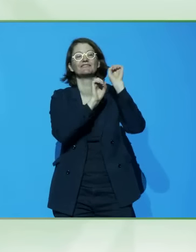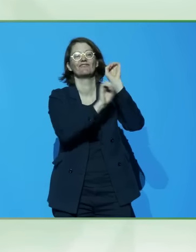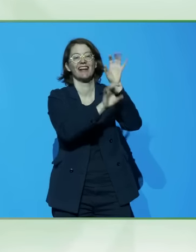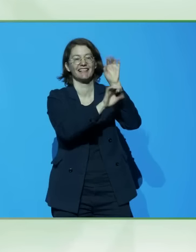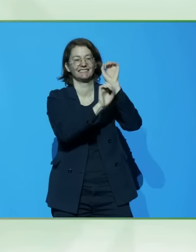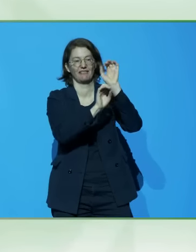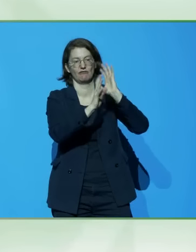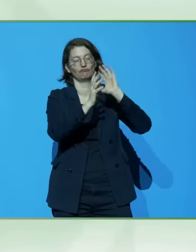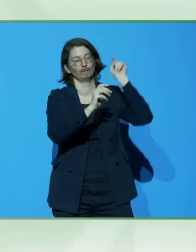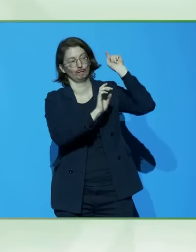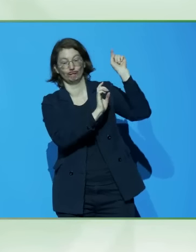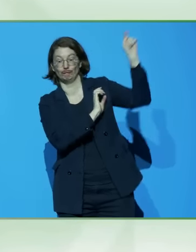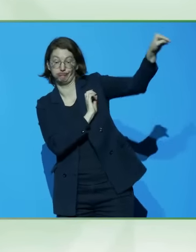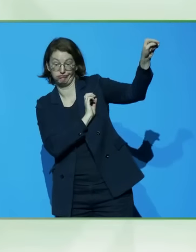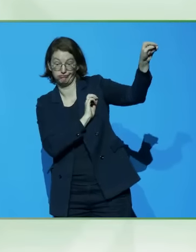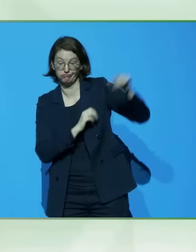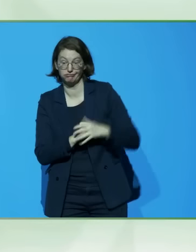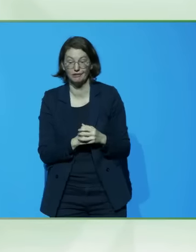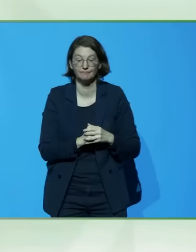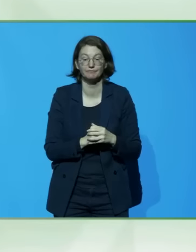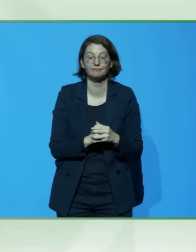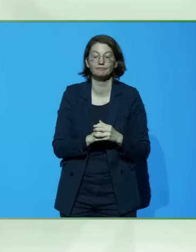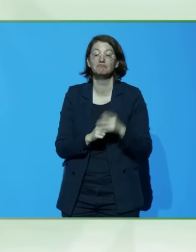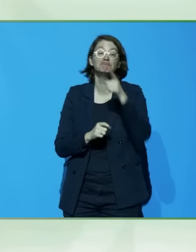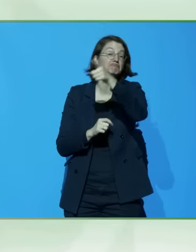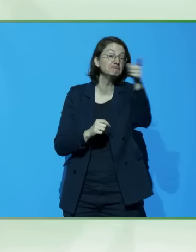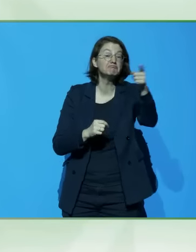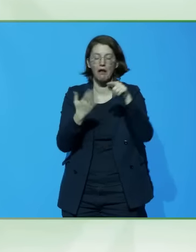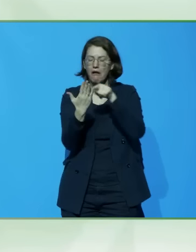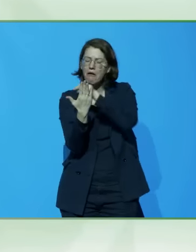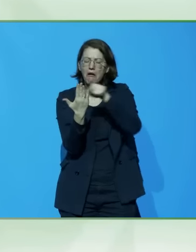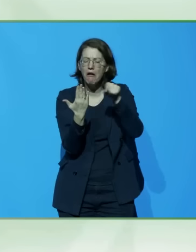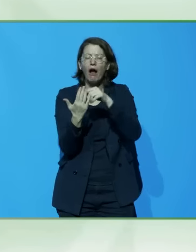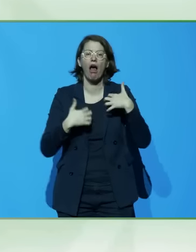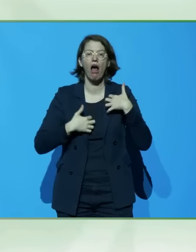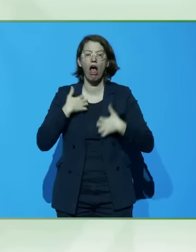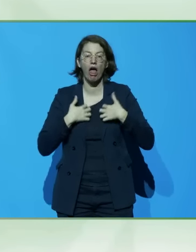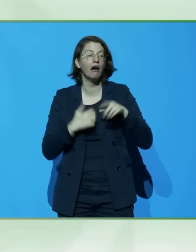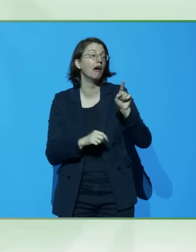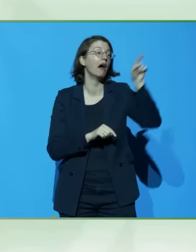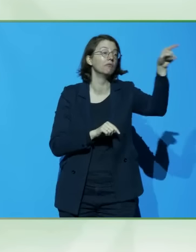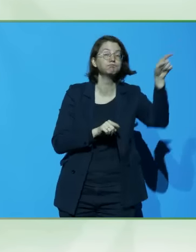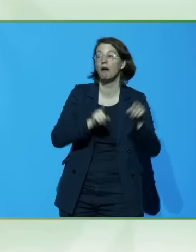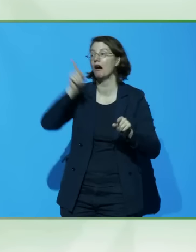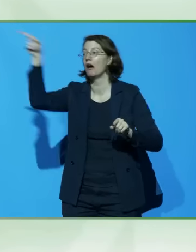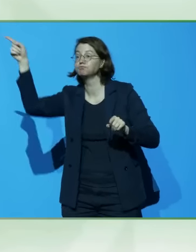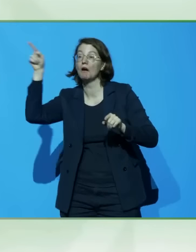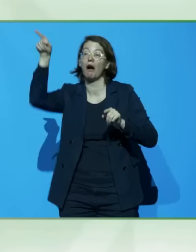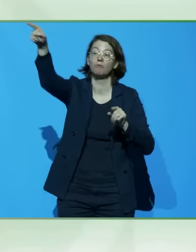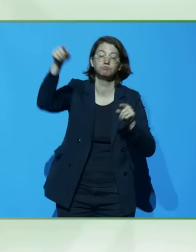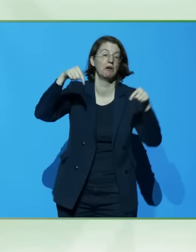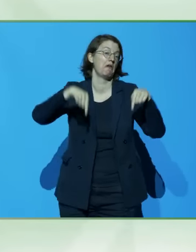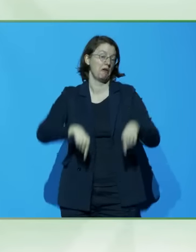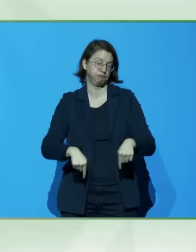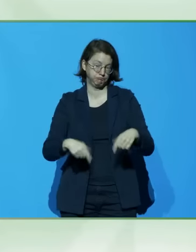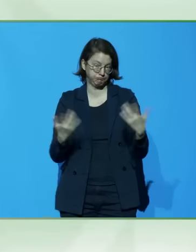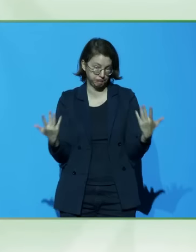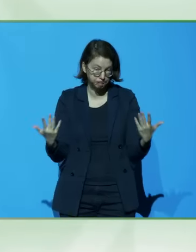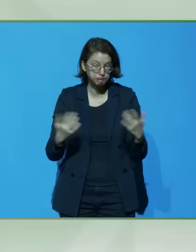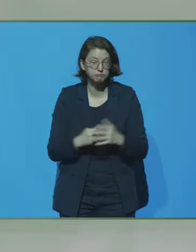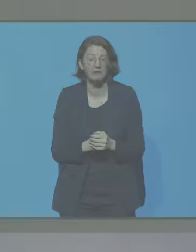accessibility in sports, don't go anywhere. Stay in this room. We'll be right with you with a keynote of Nico Langmann in a couple of minutes.